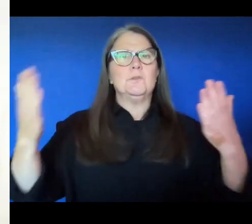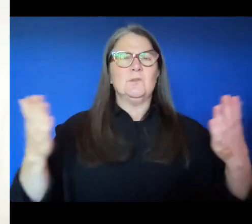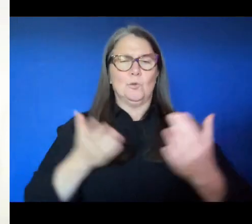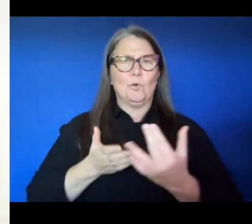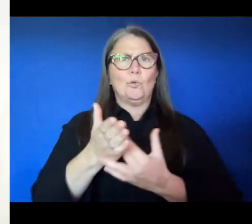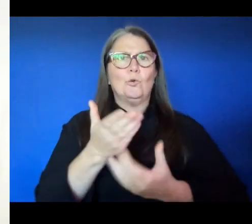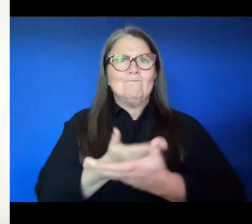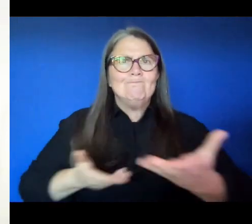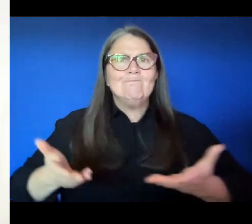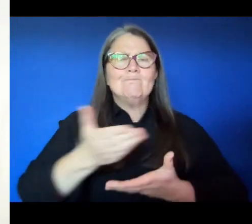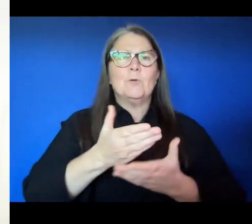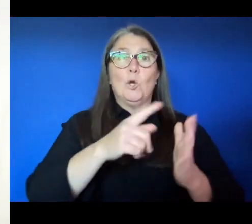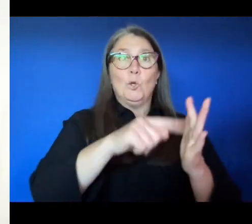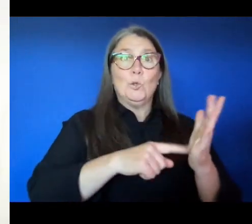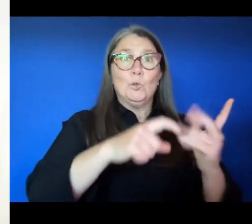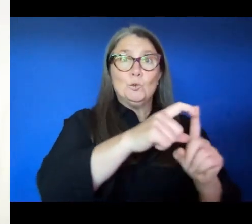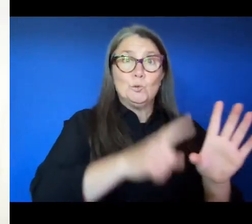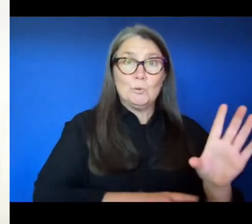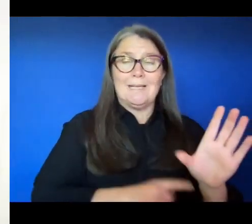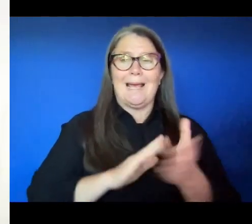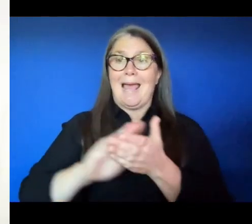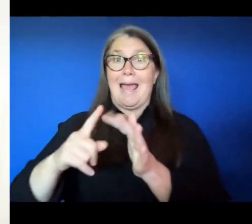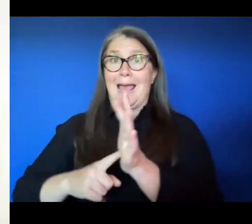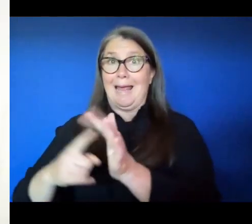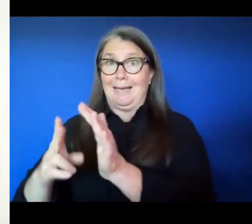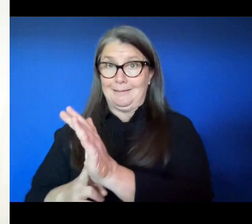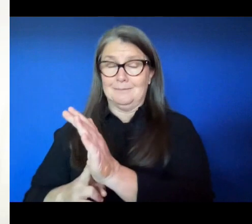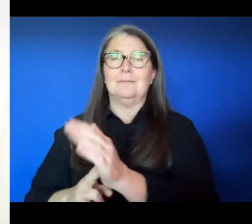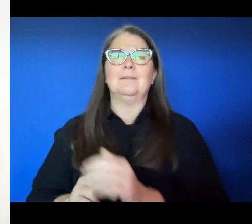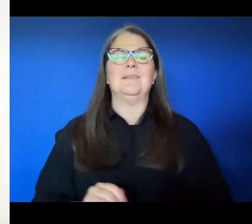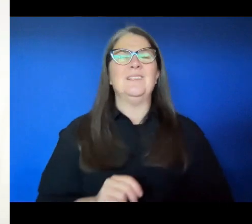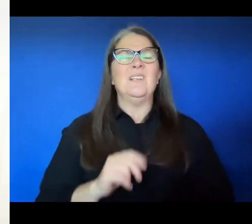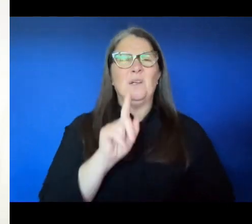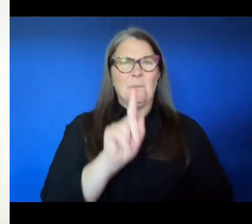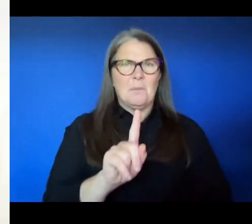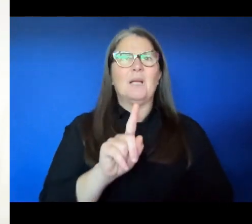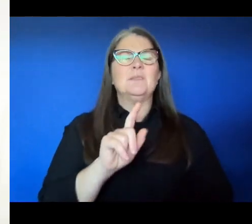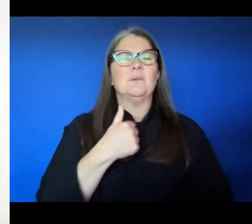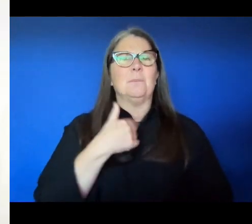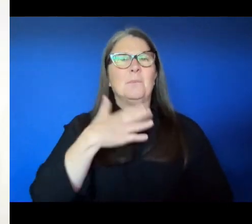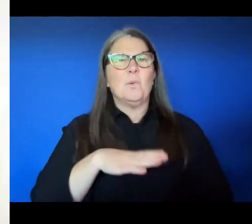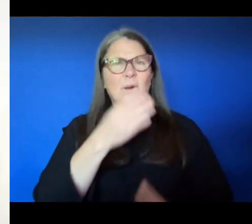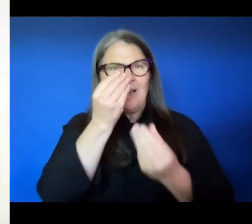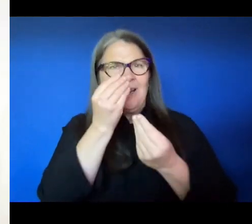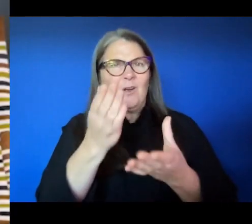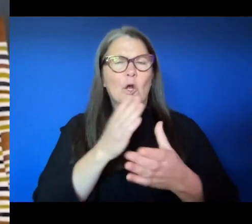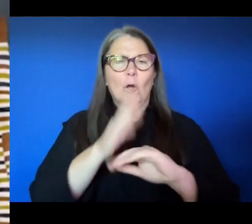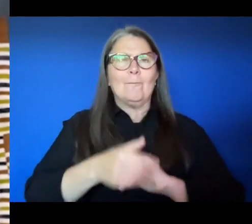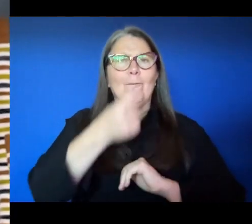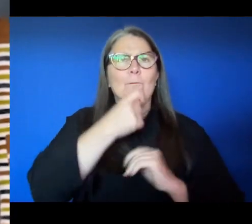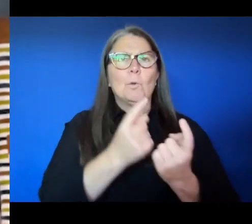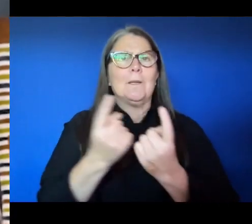Judy and Helen, which I will hand over to Elspeth in a moment, but I just wanted to take a moment to let you know about a few things from the National